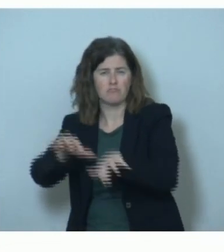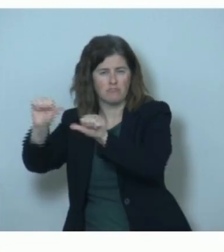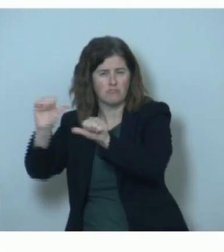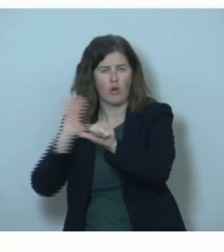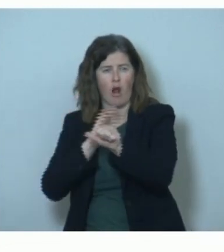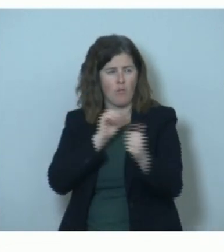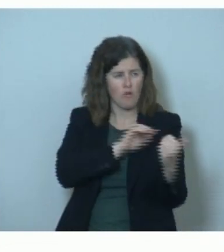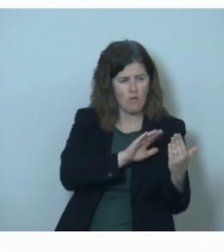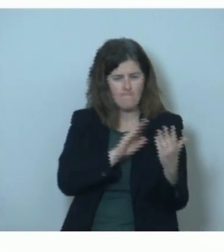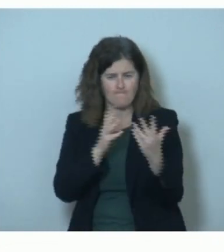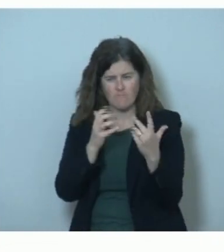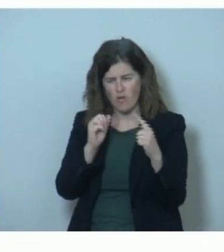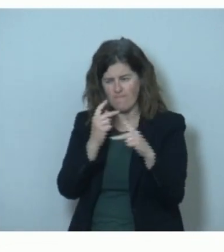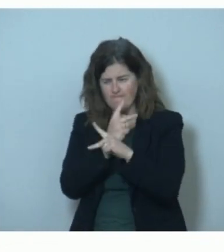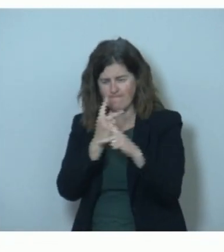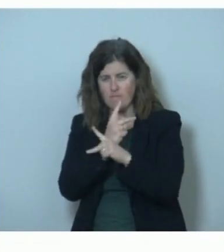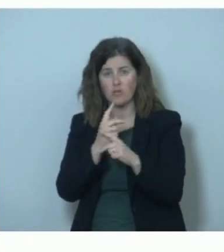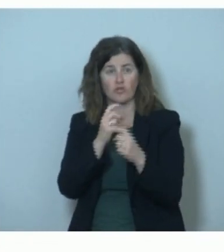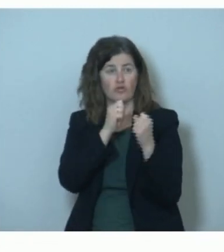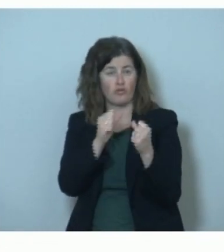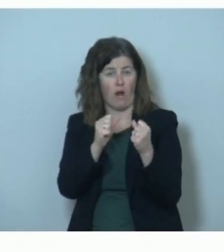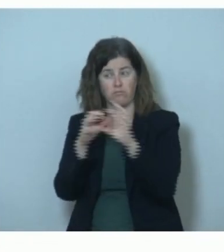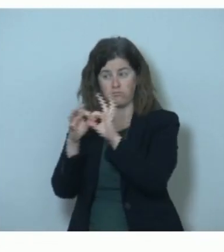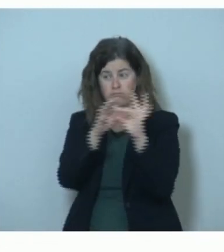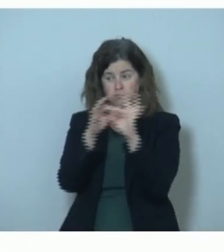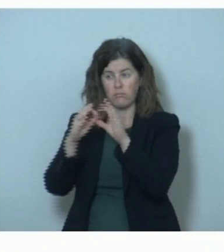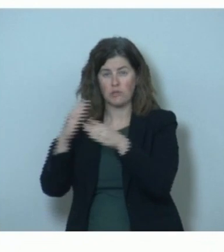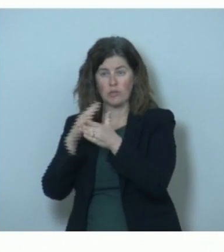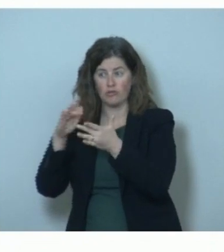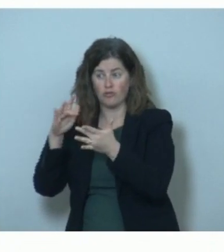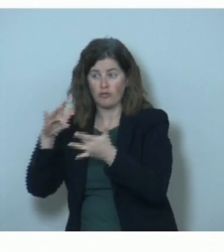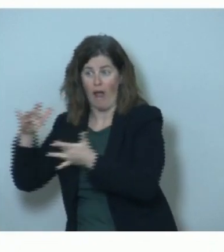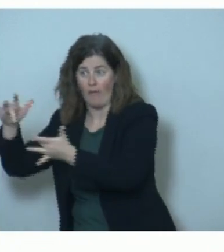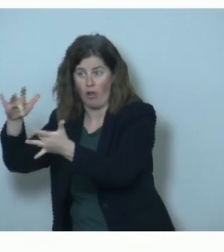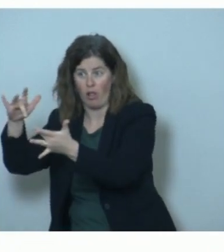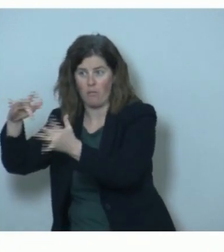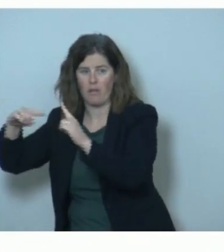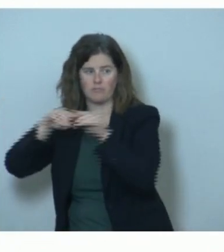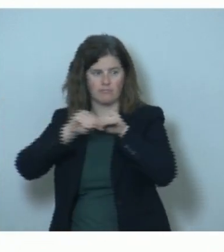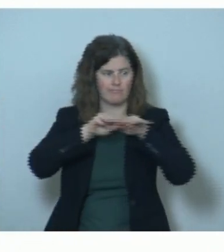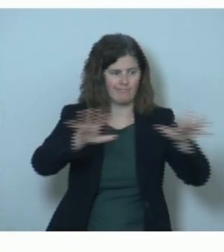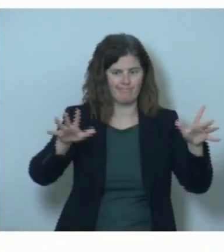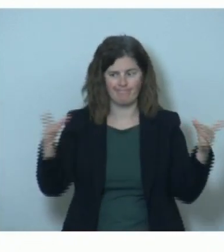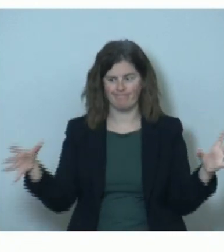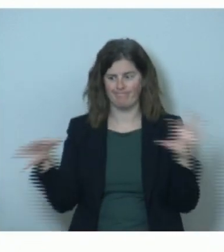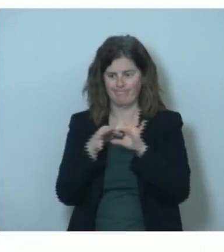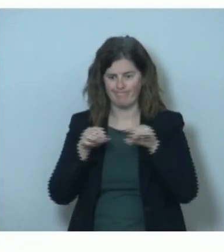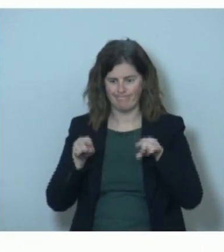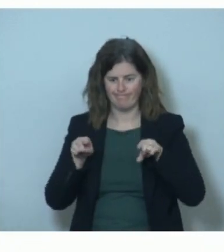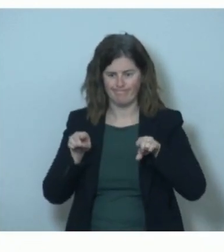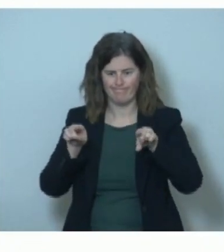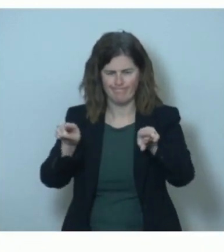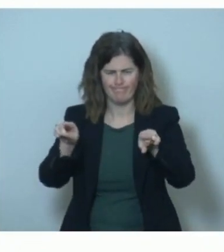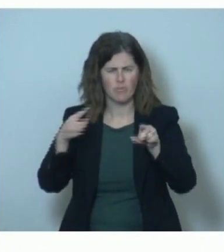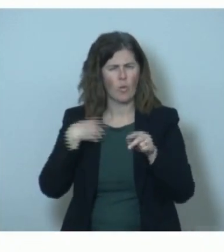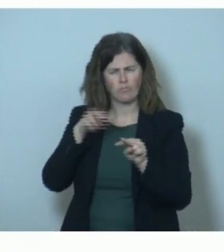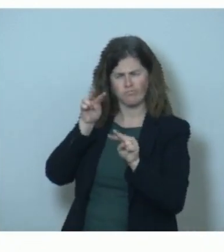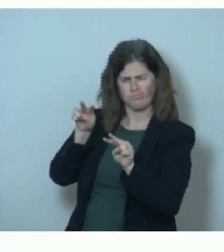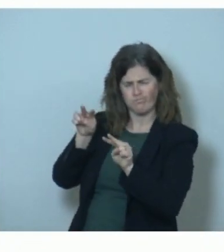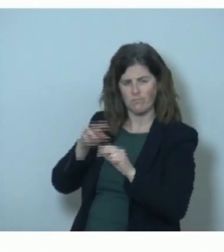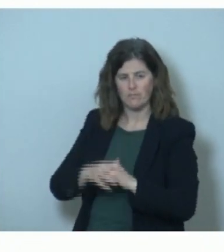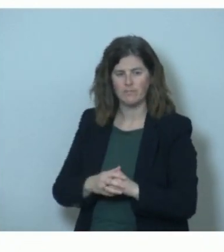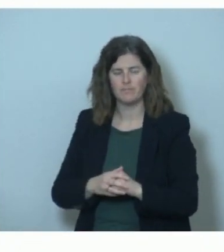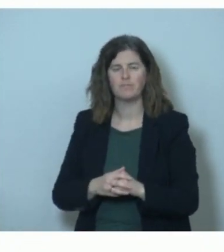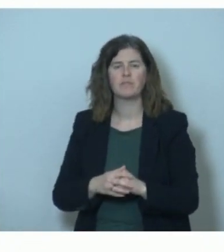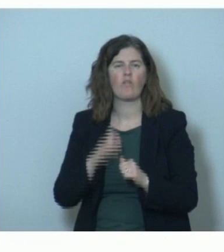data, and they are finding strong correlations between travel and spread of the disease. So watching that closely. So enough